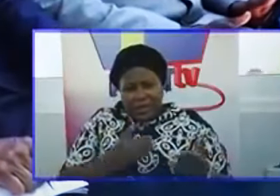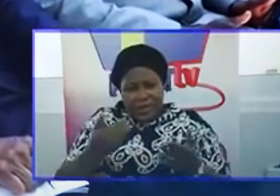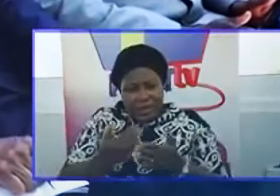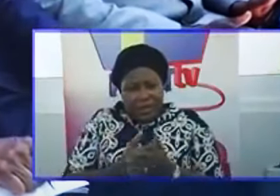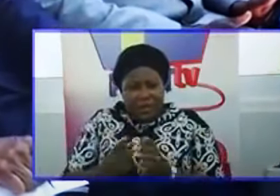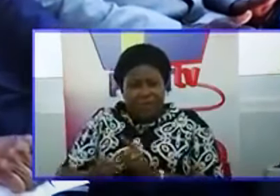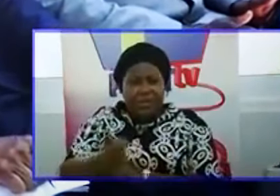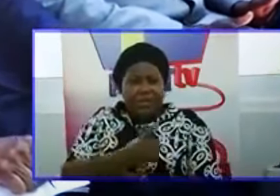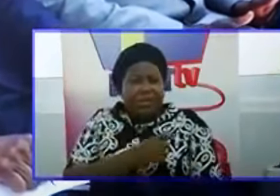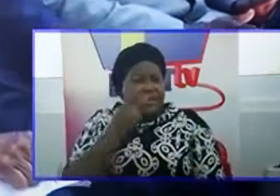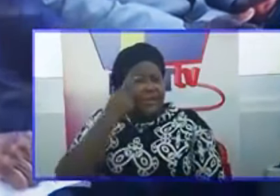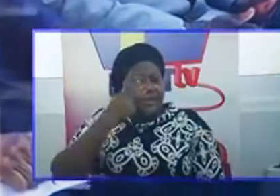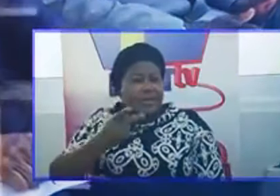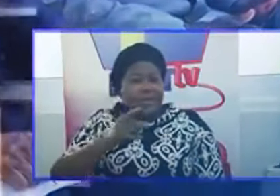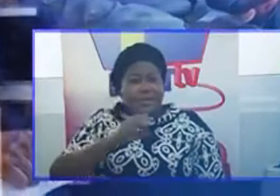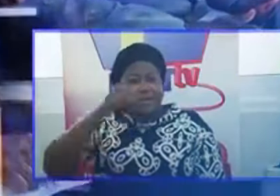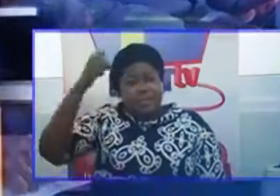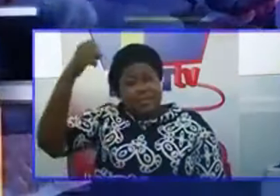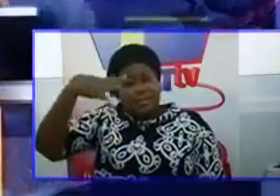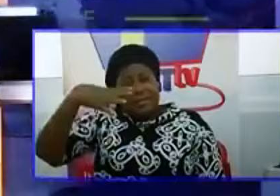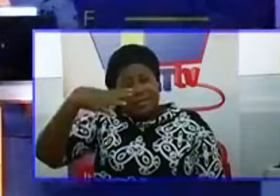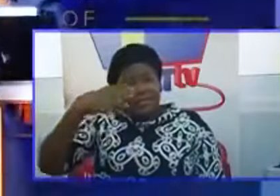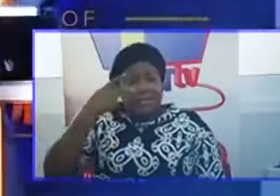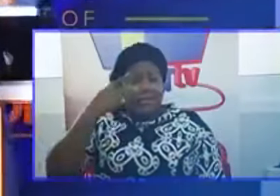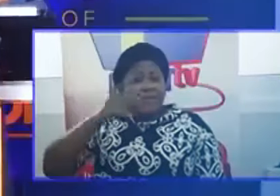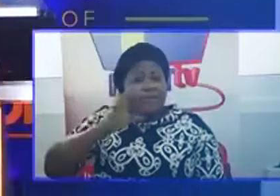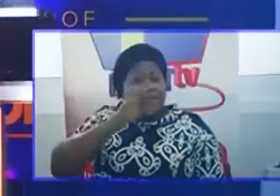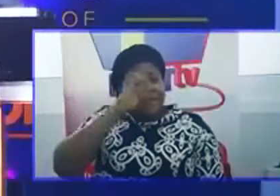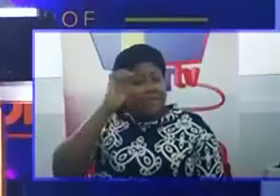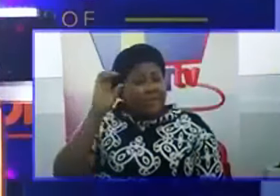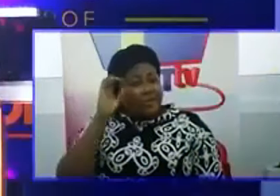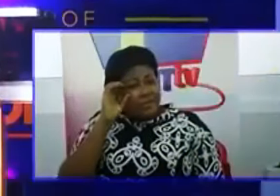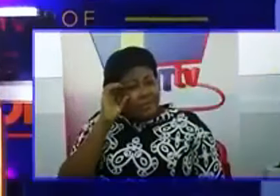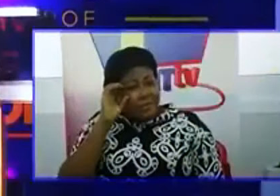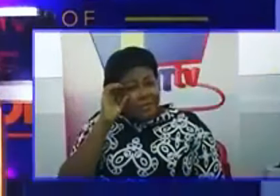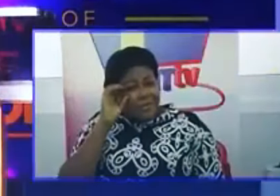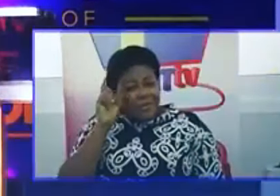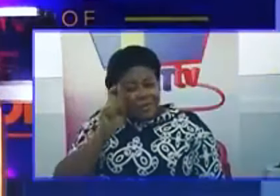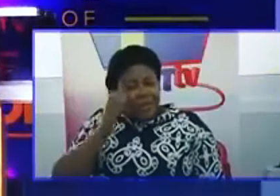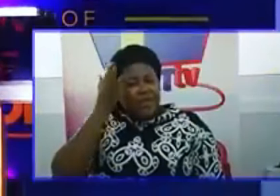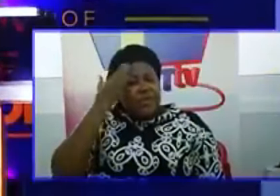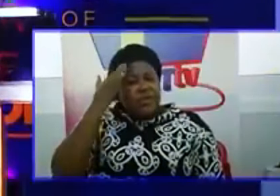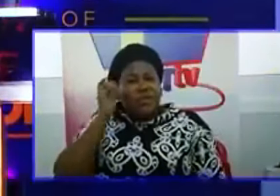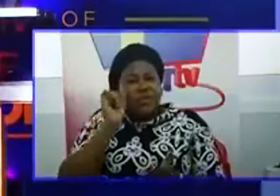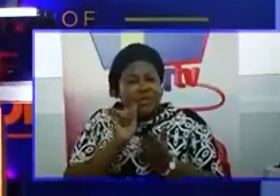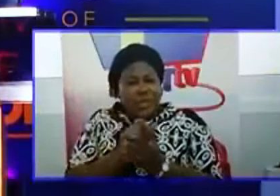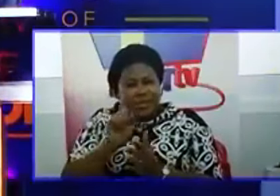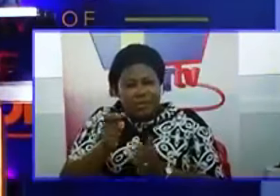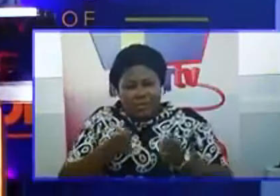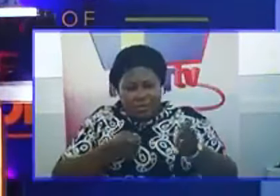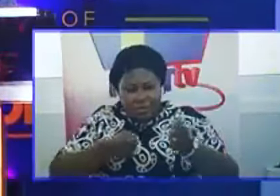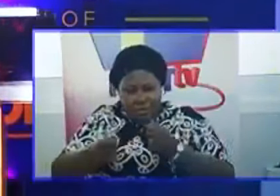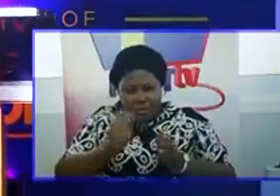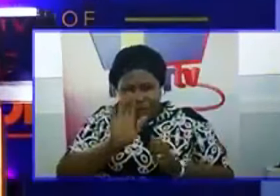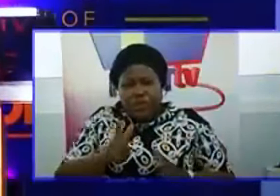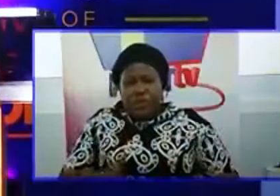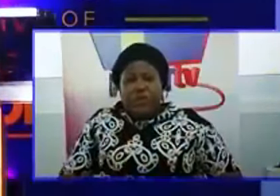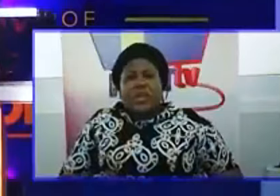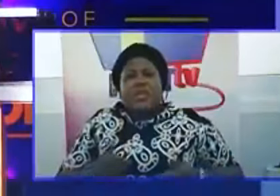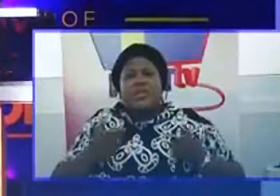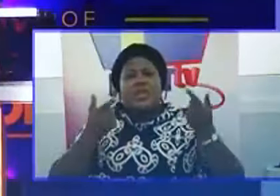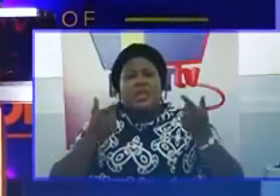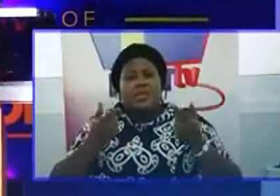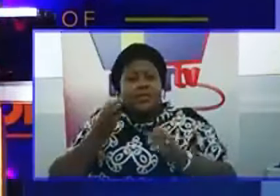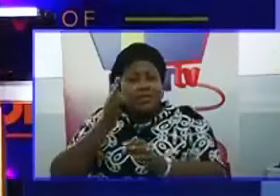when you see the sun, you see the moon, realize that they are governing your life. They are being faithful. But you have to